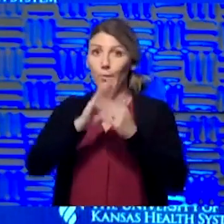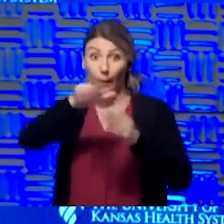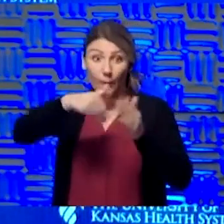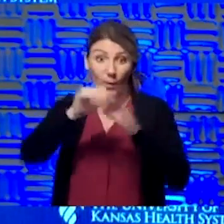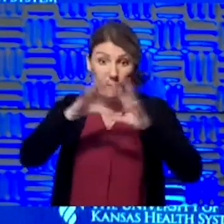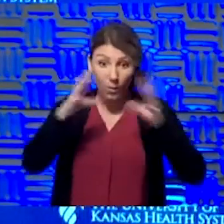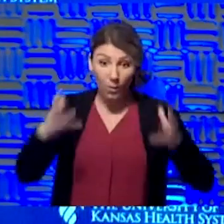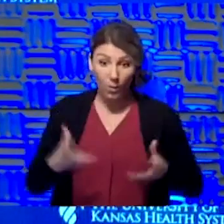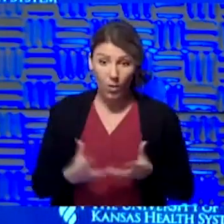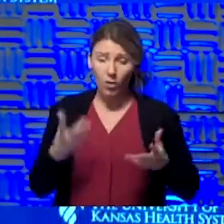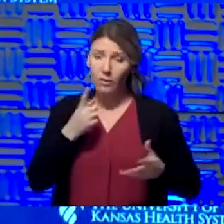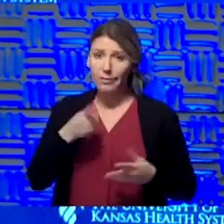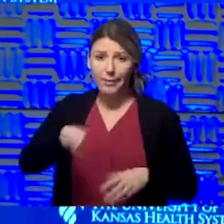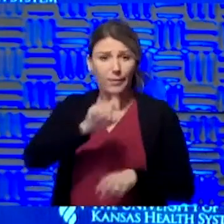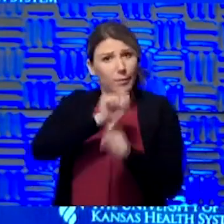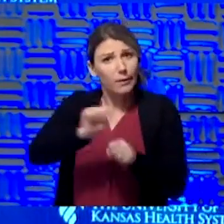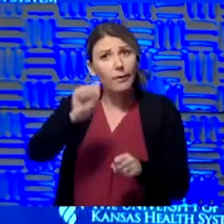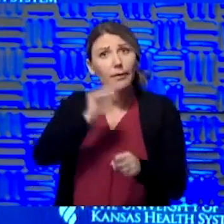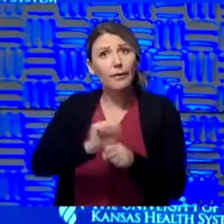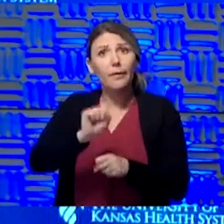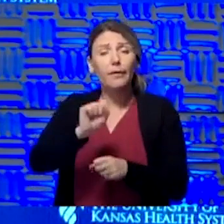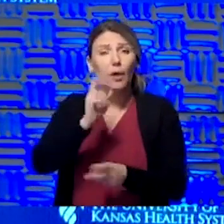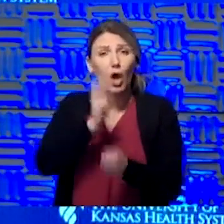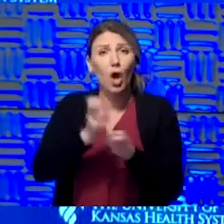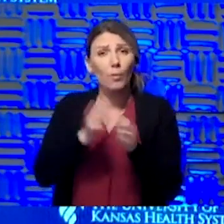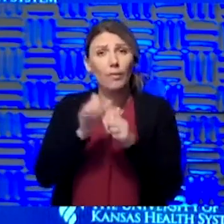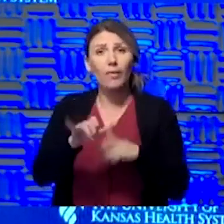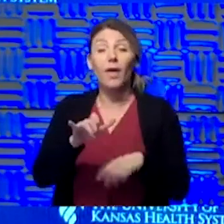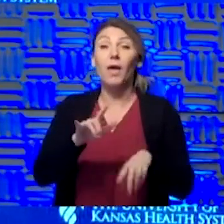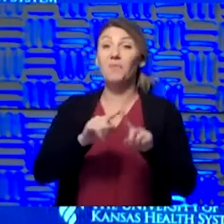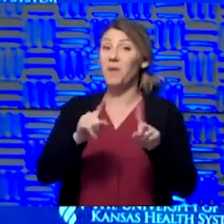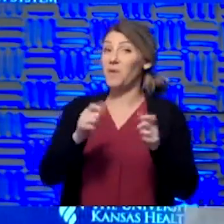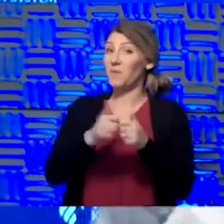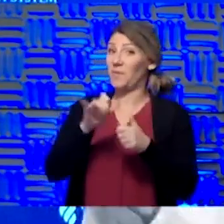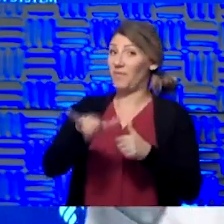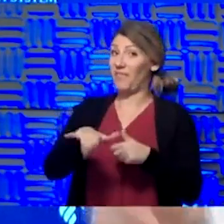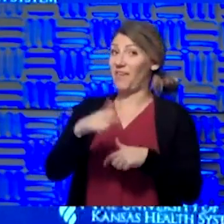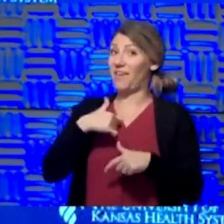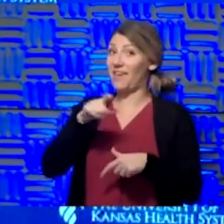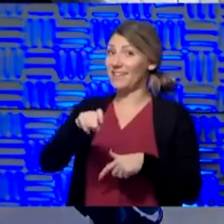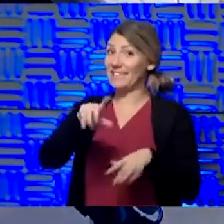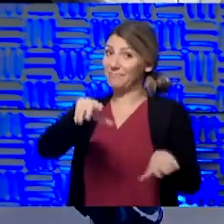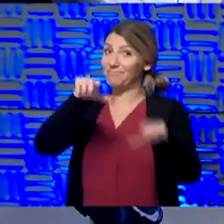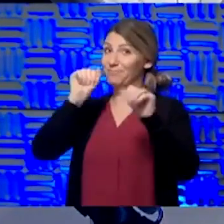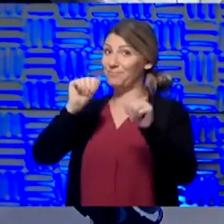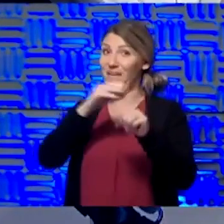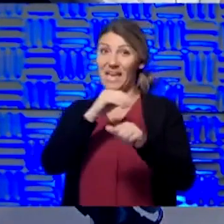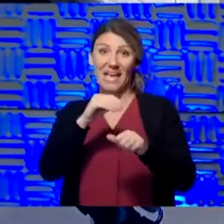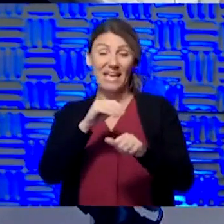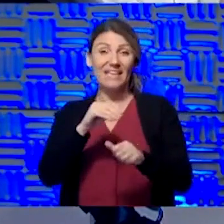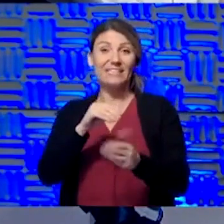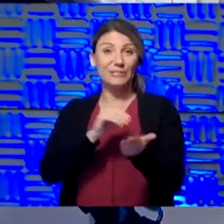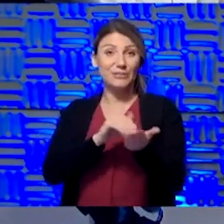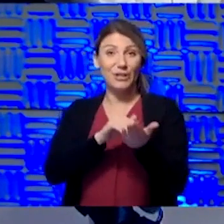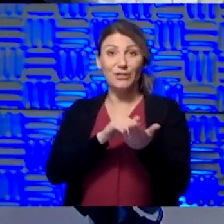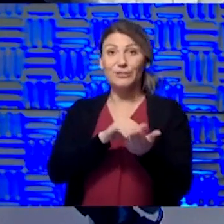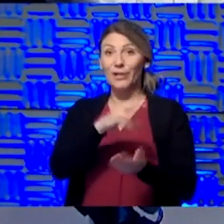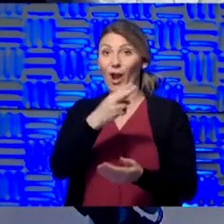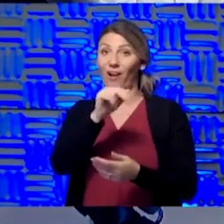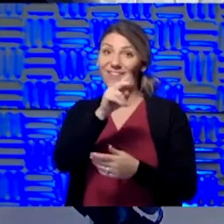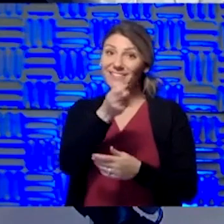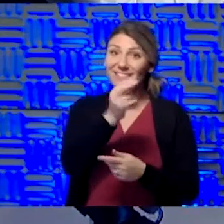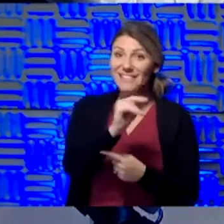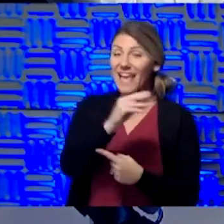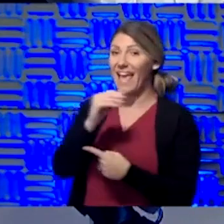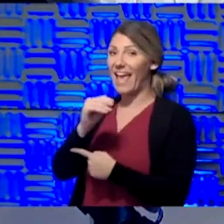have been really working hard at that. With that, I have to go, but Dr. Hawkinson and Dr. Dendy will still be here, and Anthony will still be here. I'm sorry, I